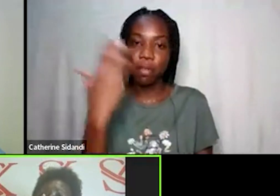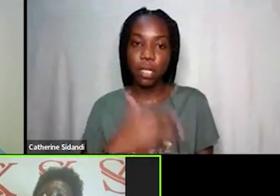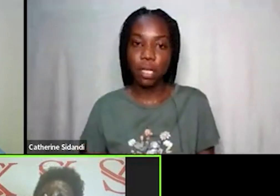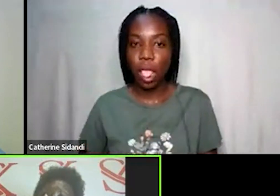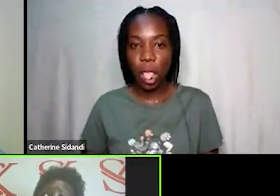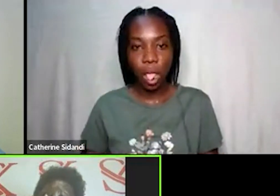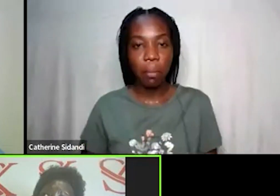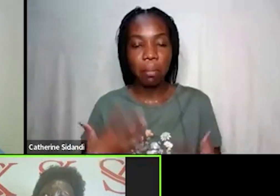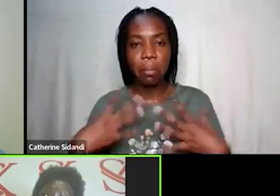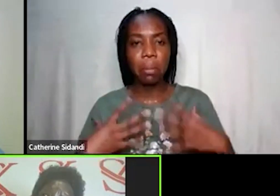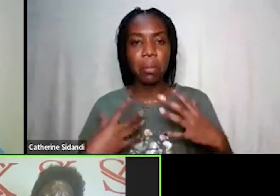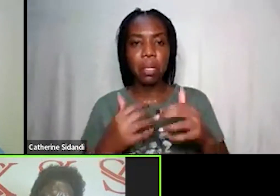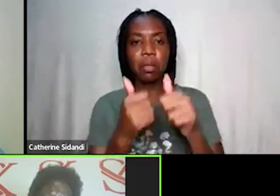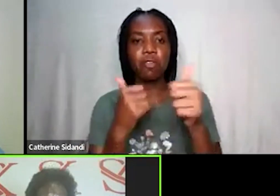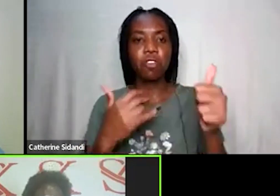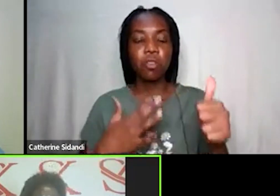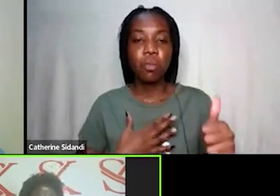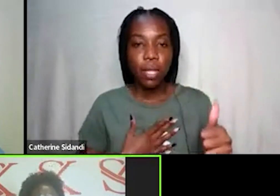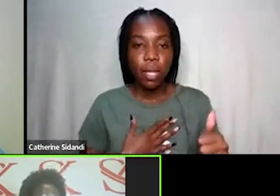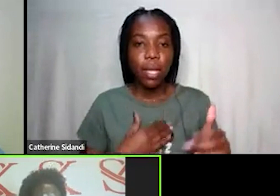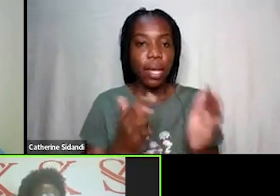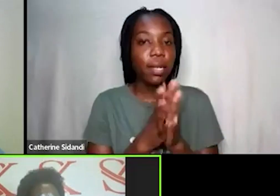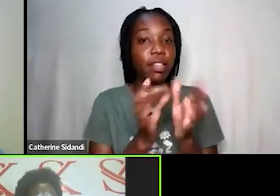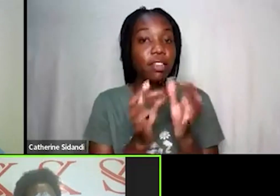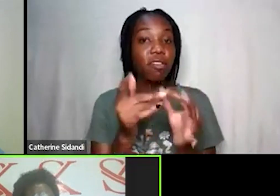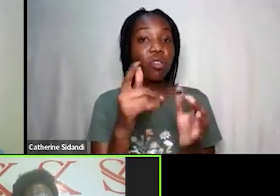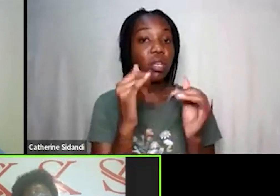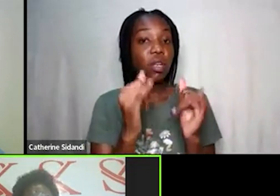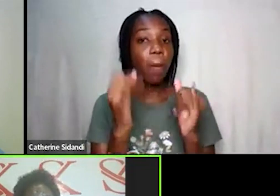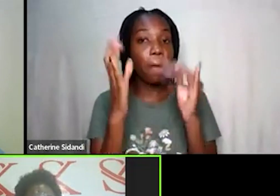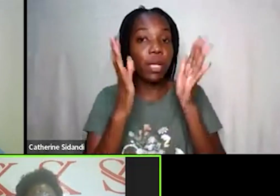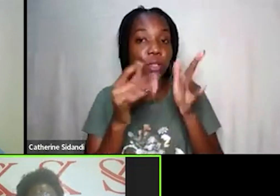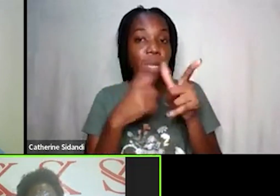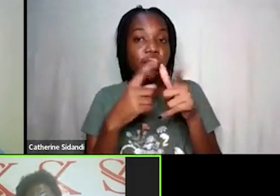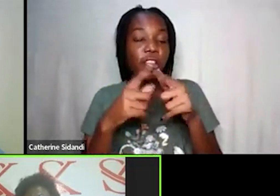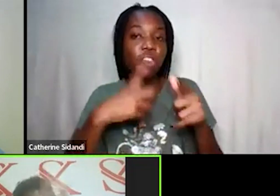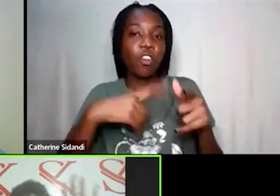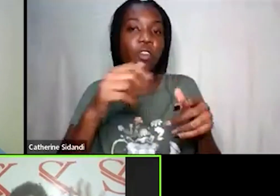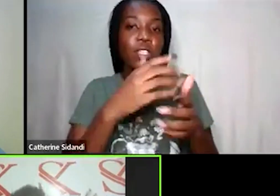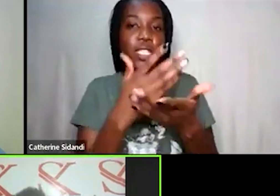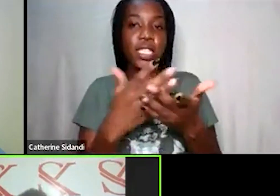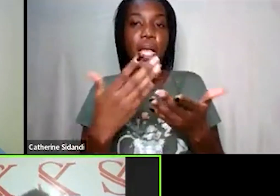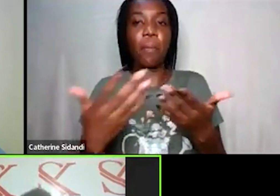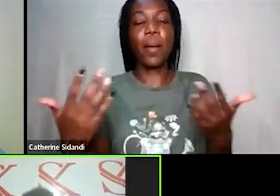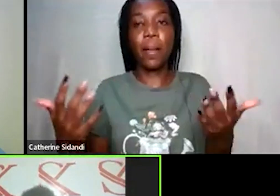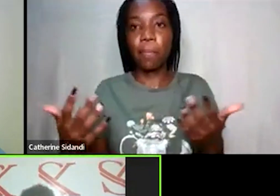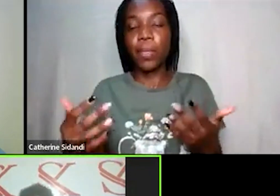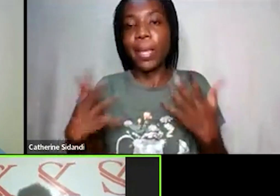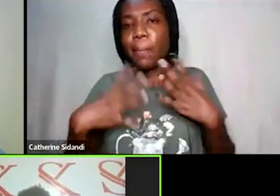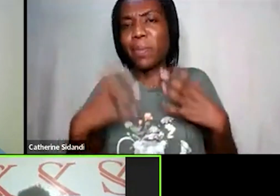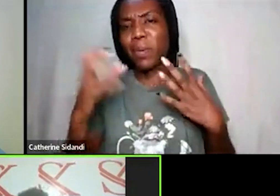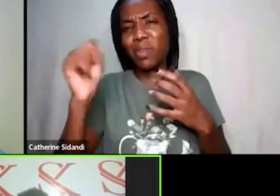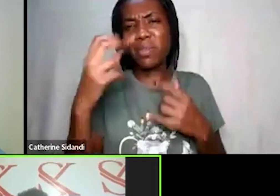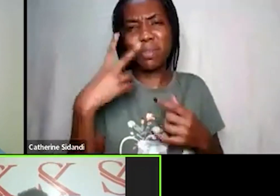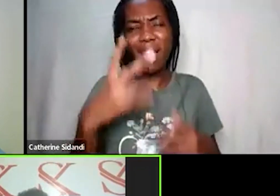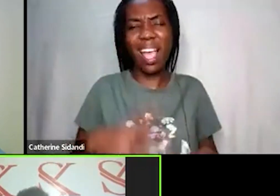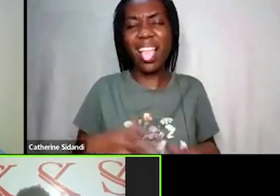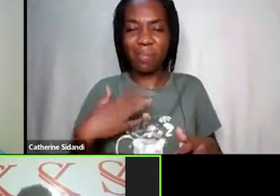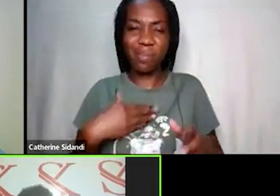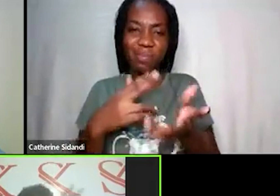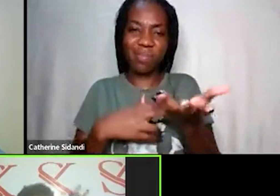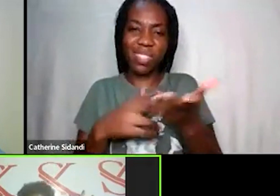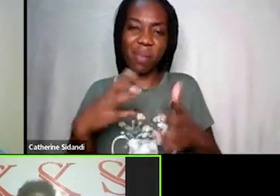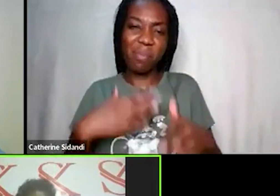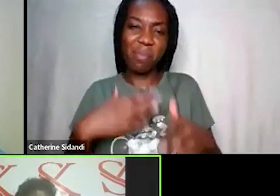that when you're a new person, you go somewhere, people will look at you like, okay, to be very honest, I was very